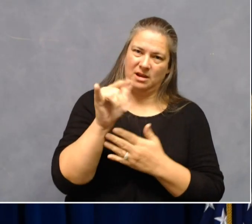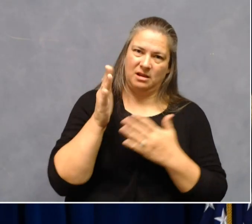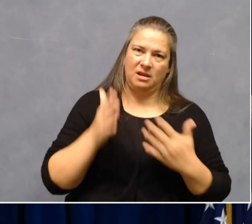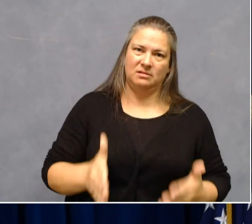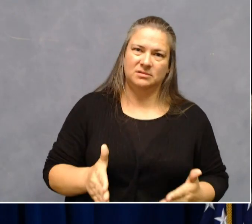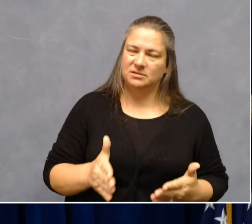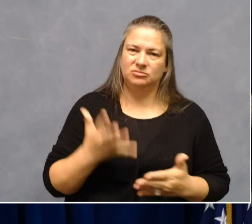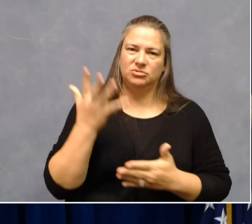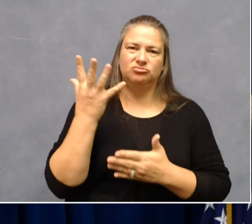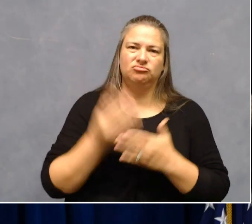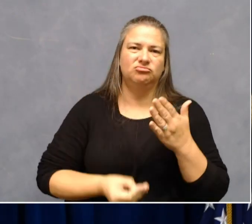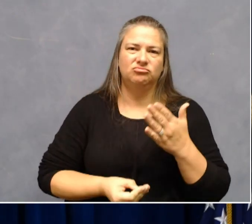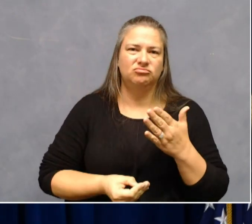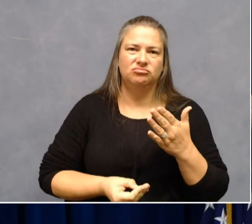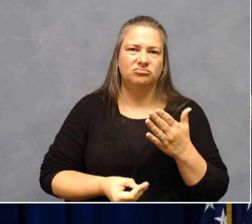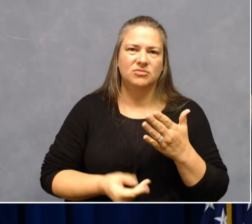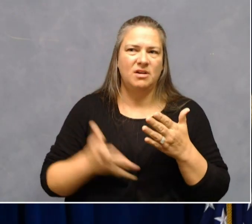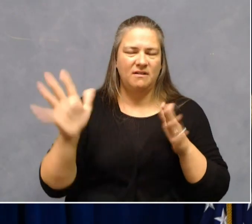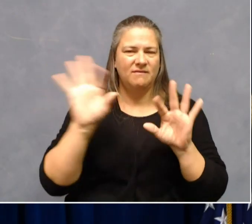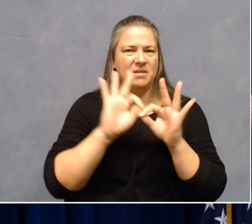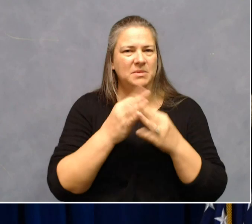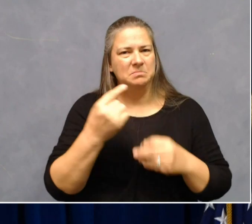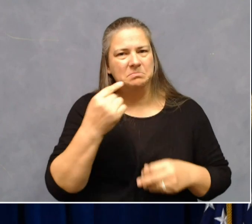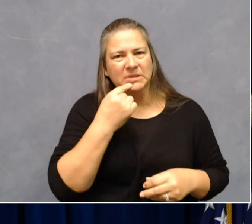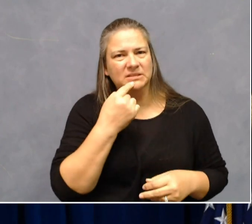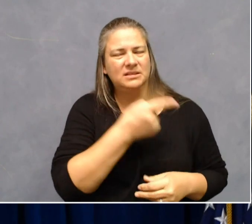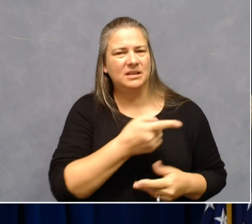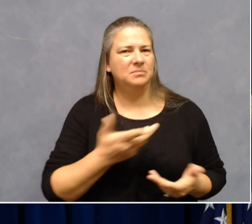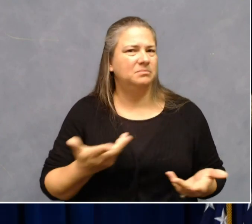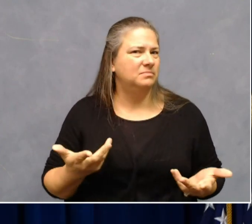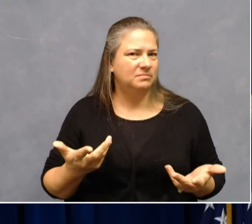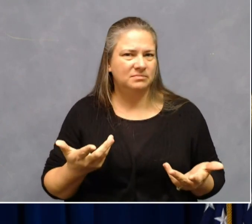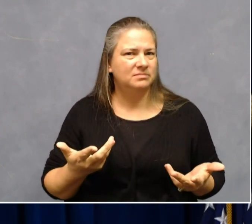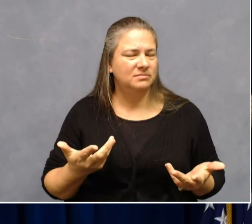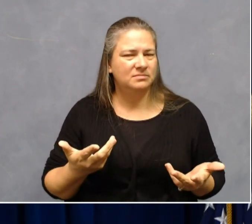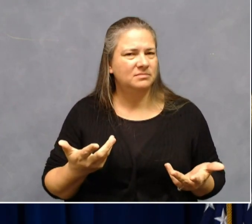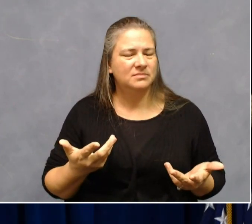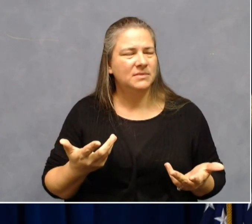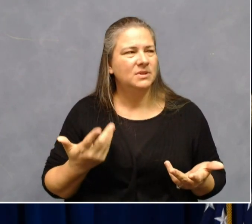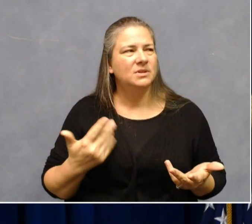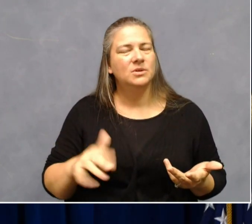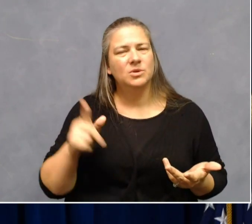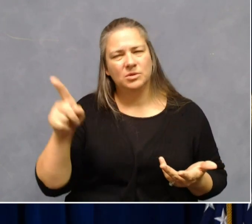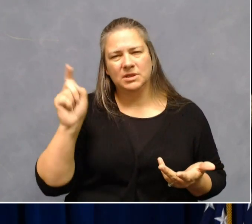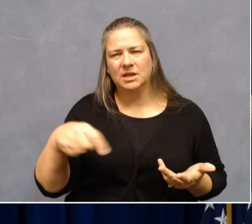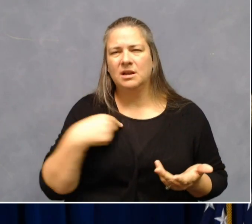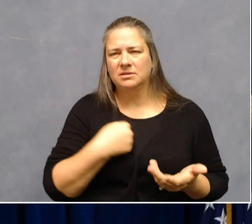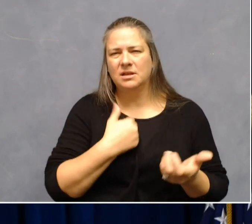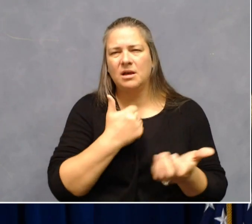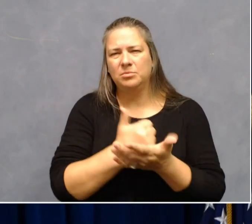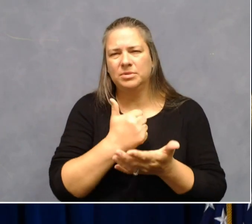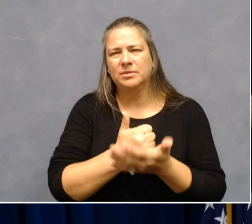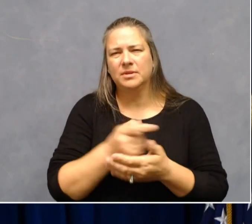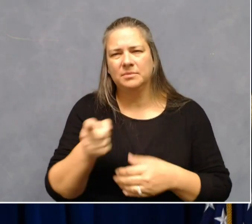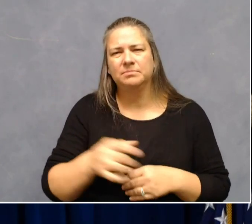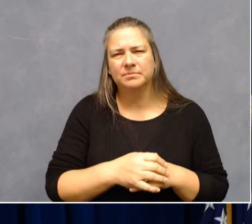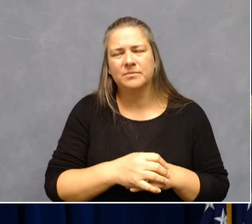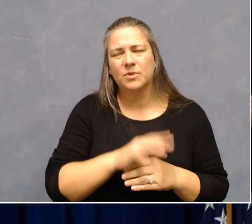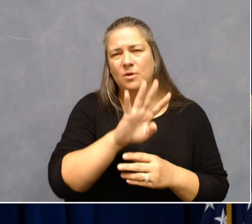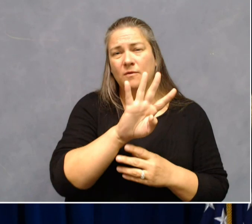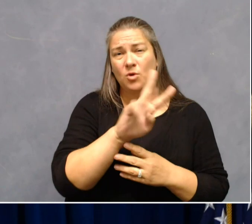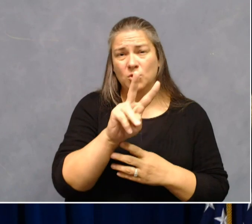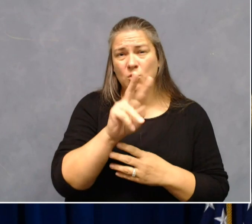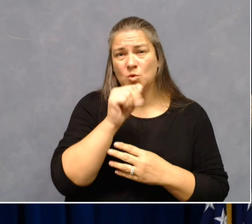families are going to miss them and are going to need our help. They include a 42-year-old woman